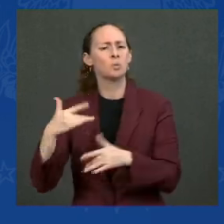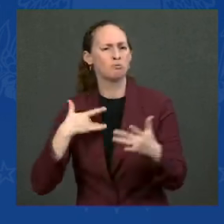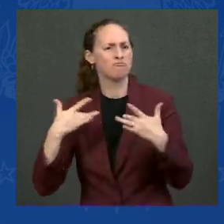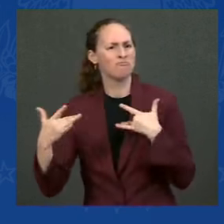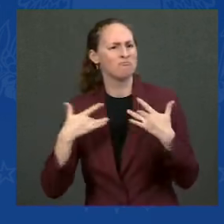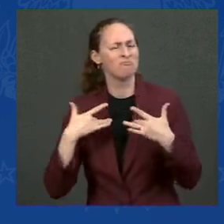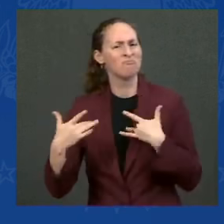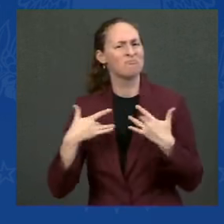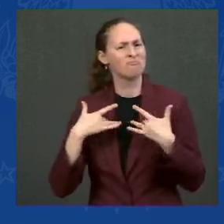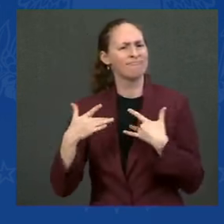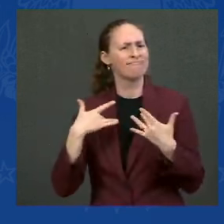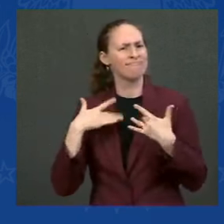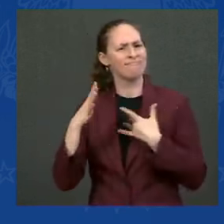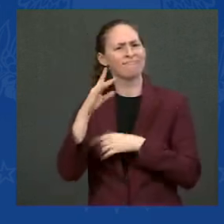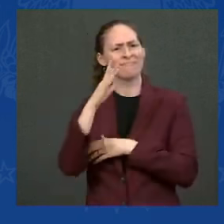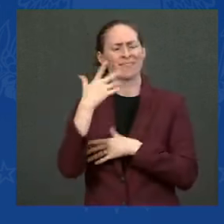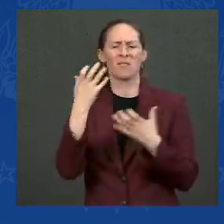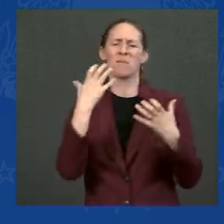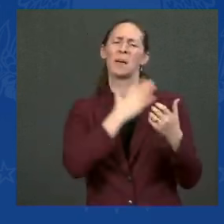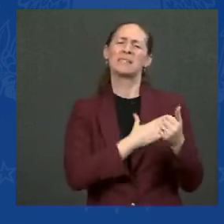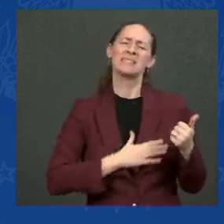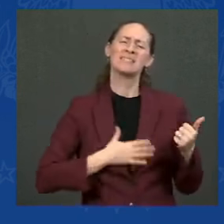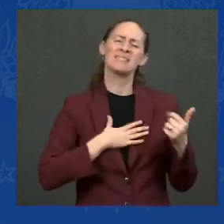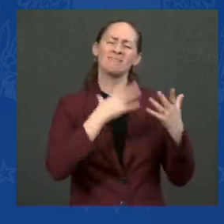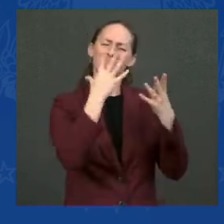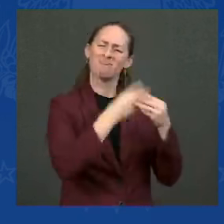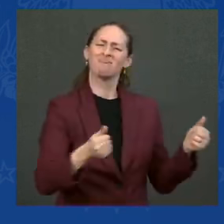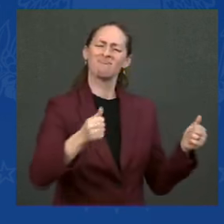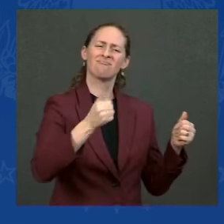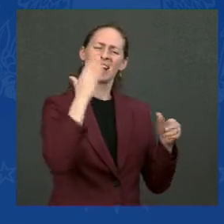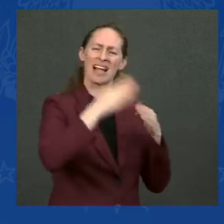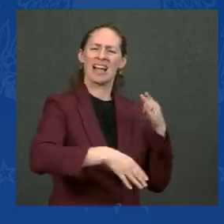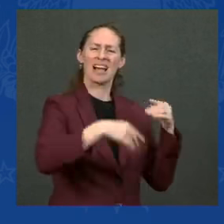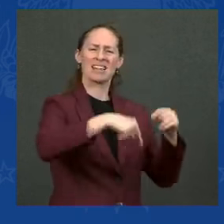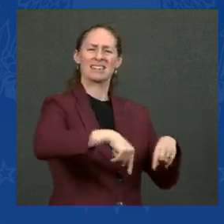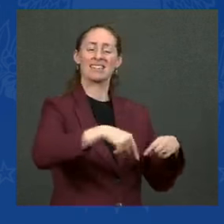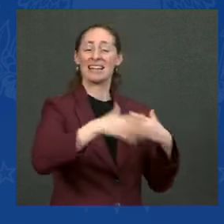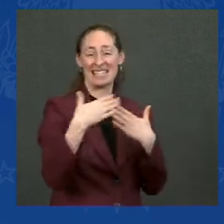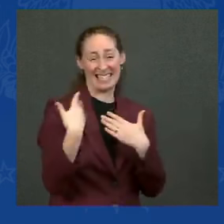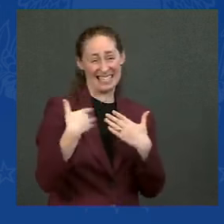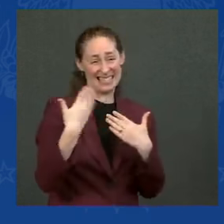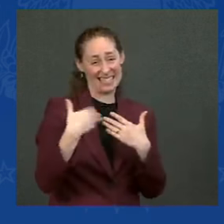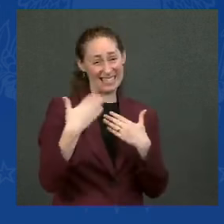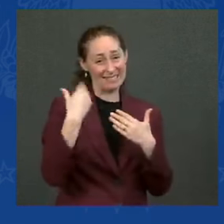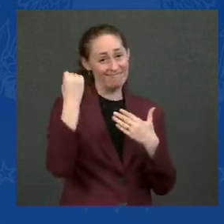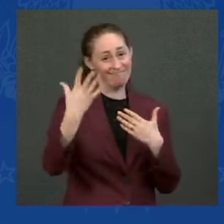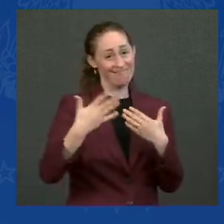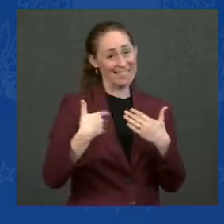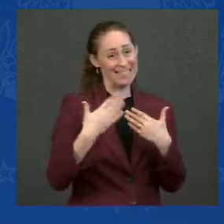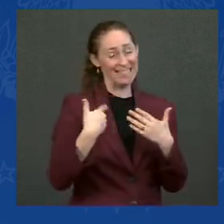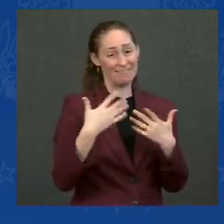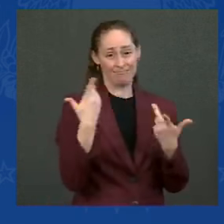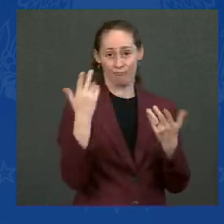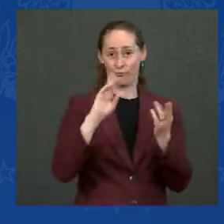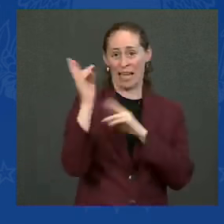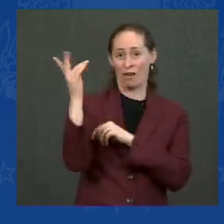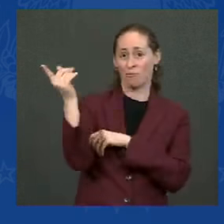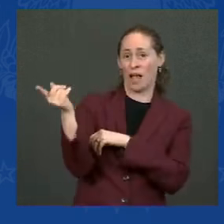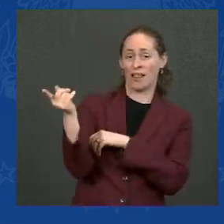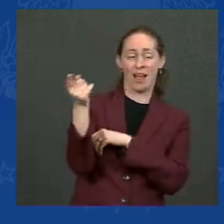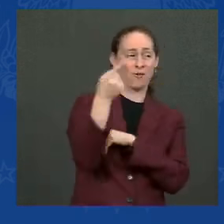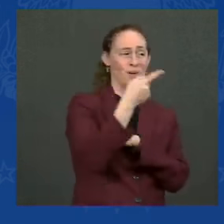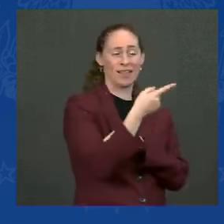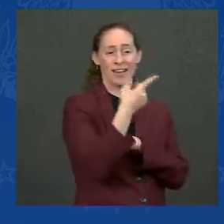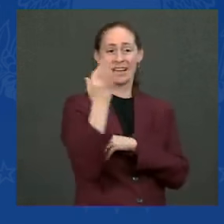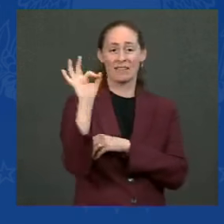can end this. We can end this thing. It's easy, it's accessible, and it's free to get the